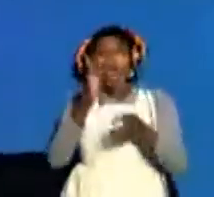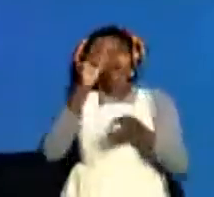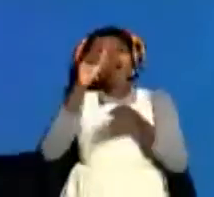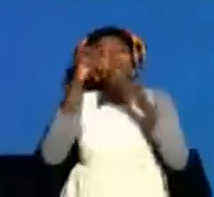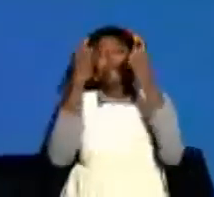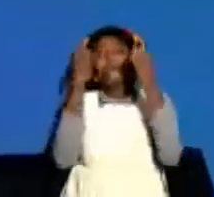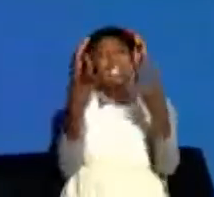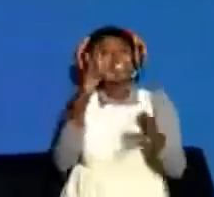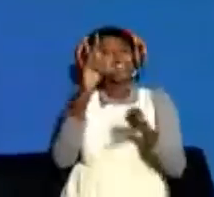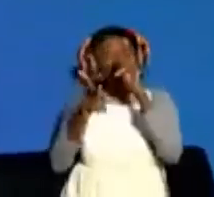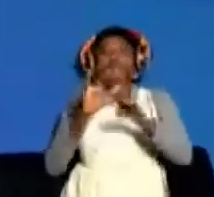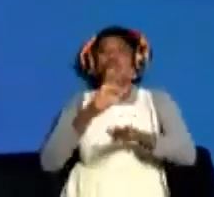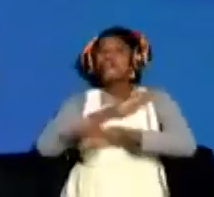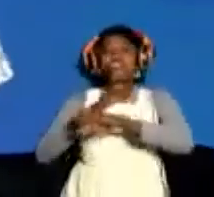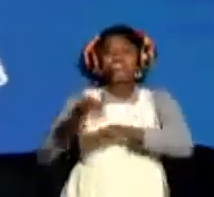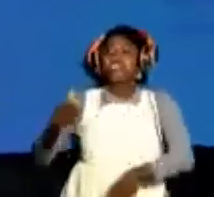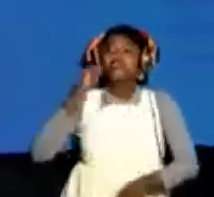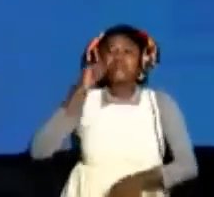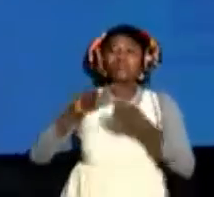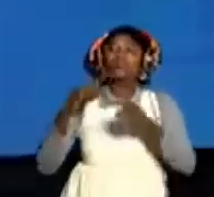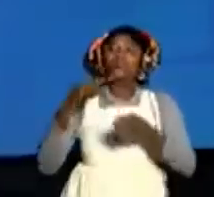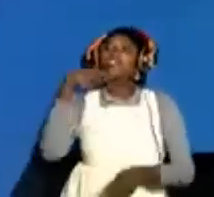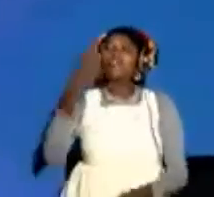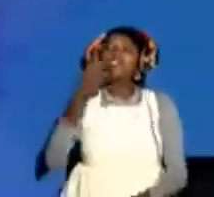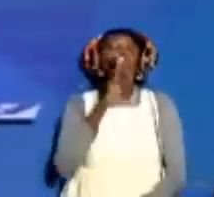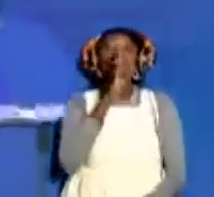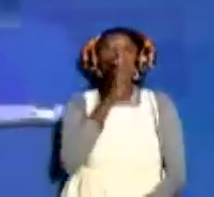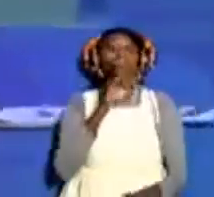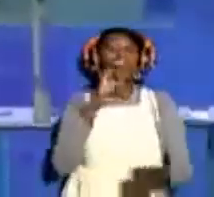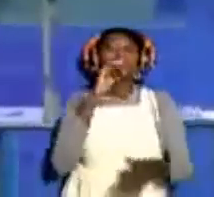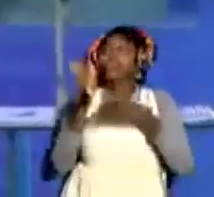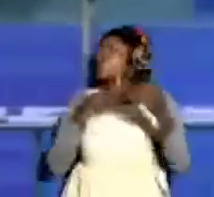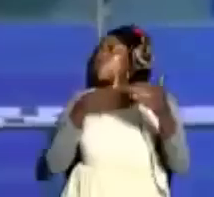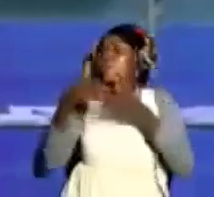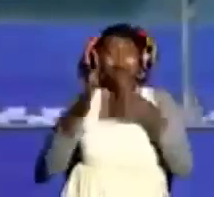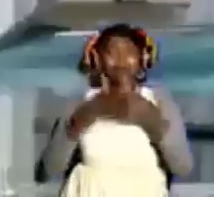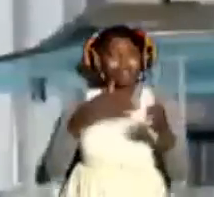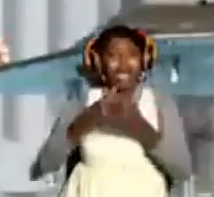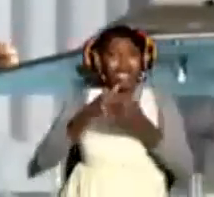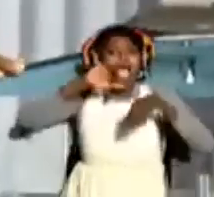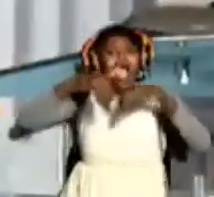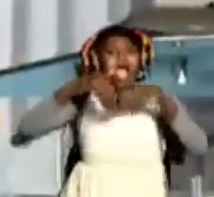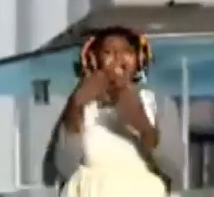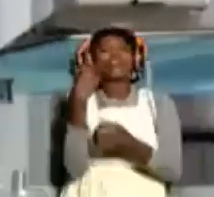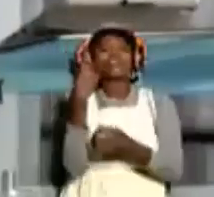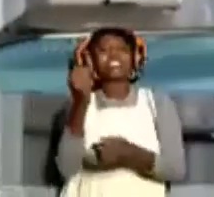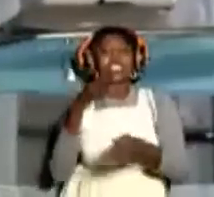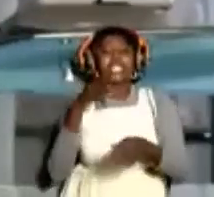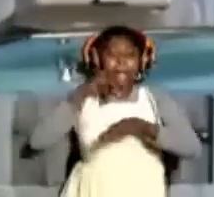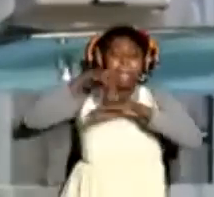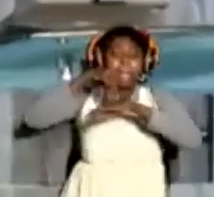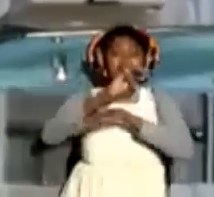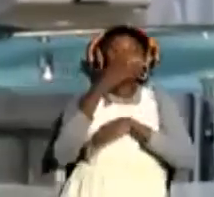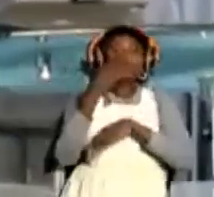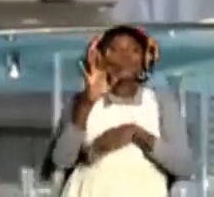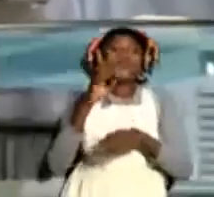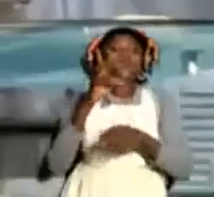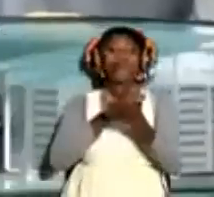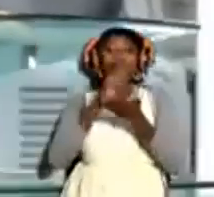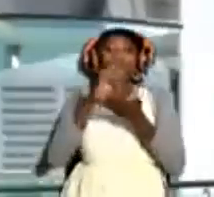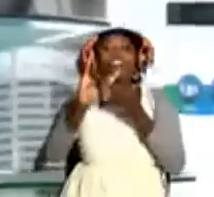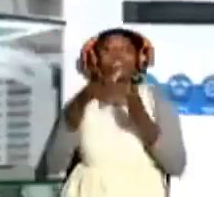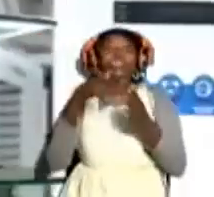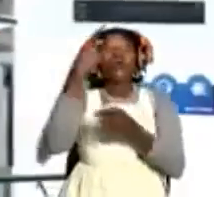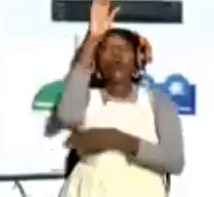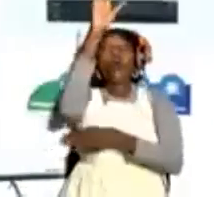more preaching the truth. It doesn't matter how the message of holiness, the message of the